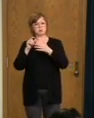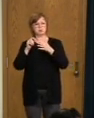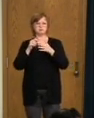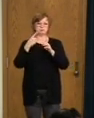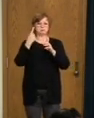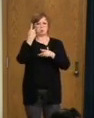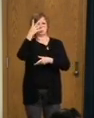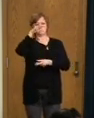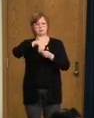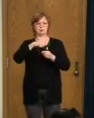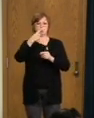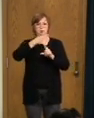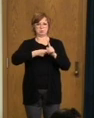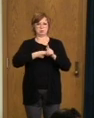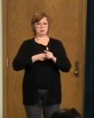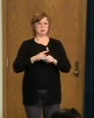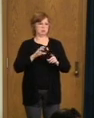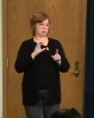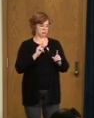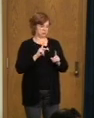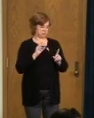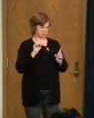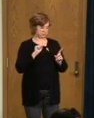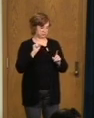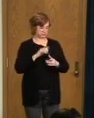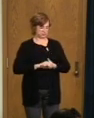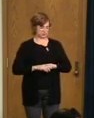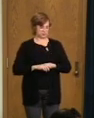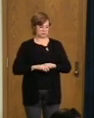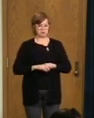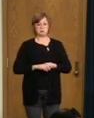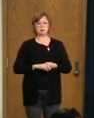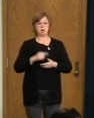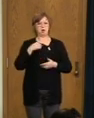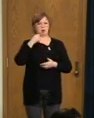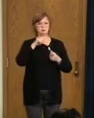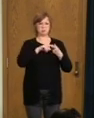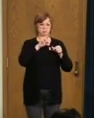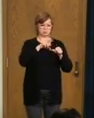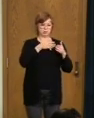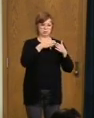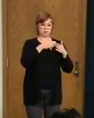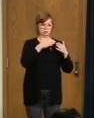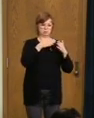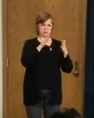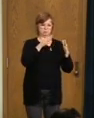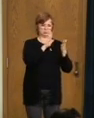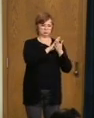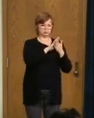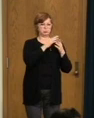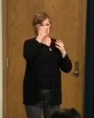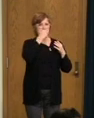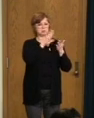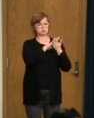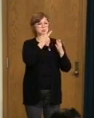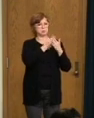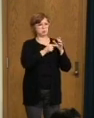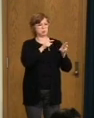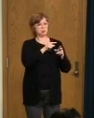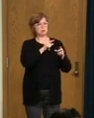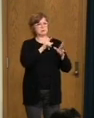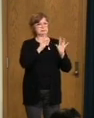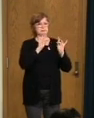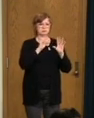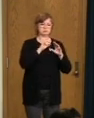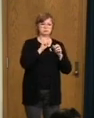as well. And I understand there's decisions made last week in Regina, Catholic and public. I mean, they've been having some challenges with not